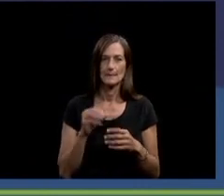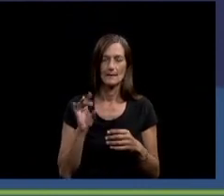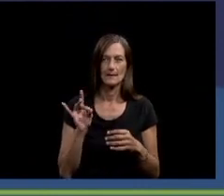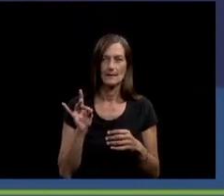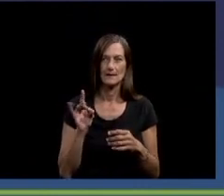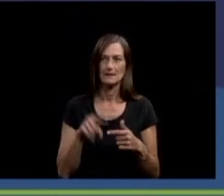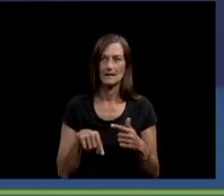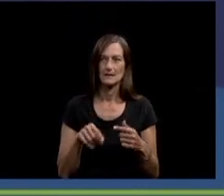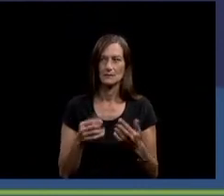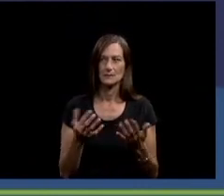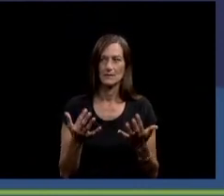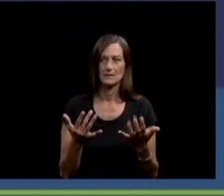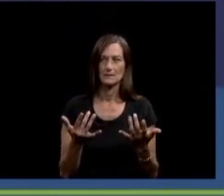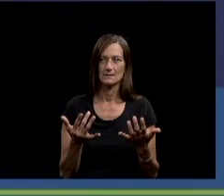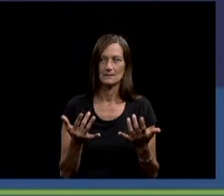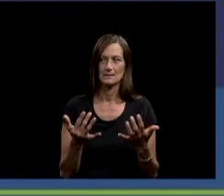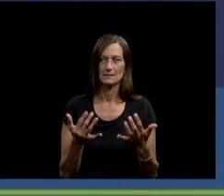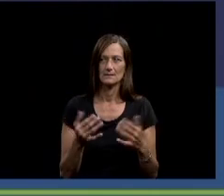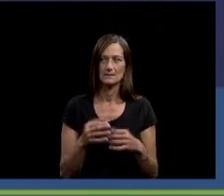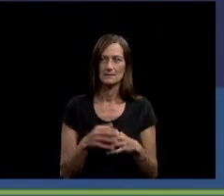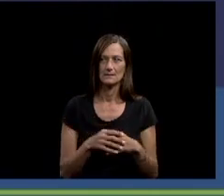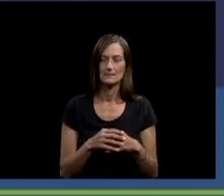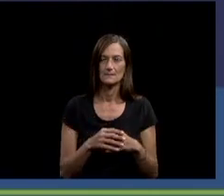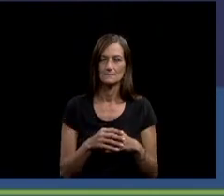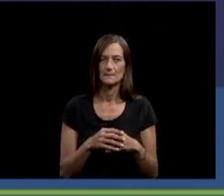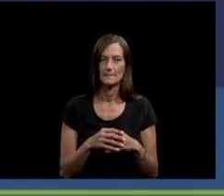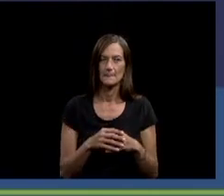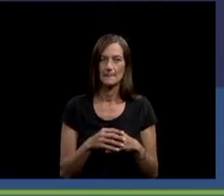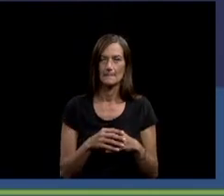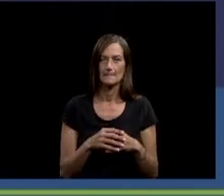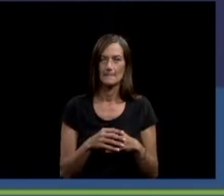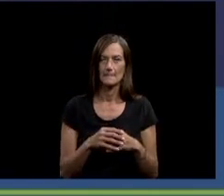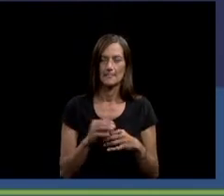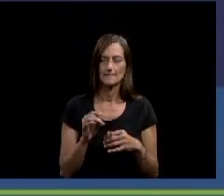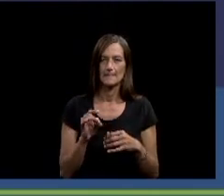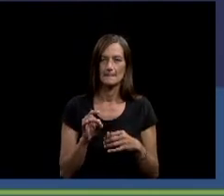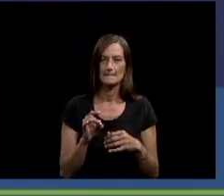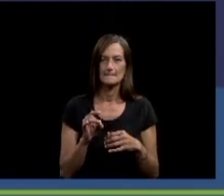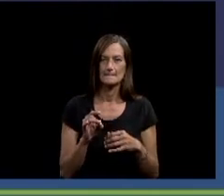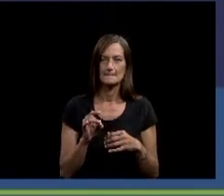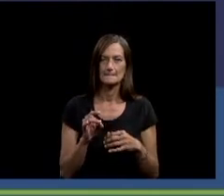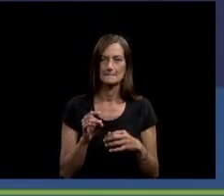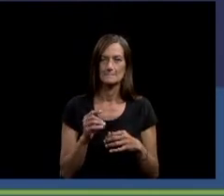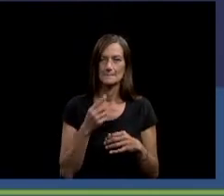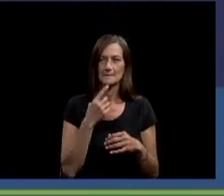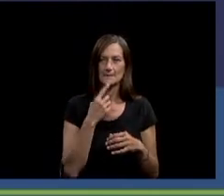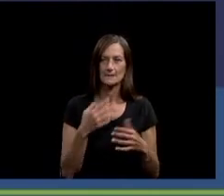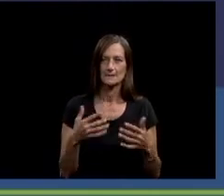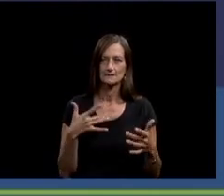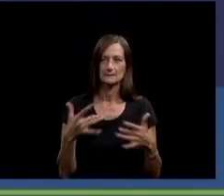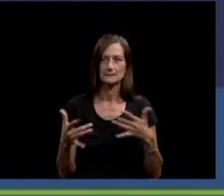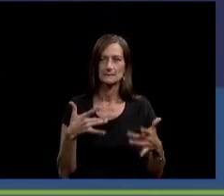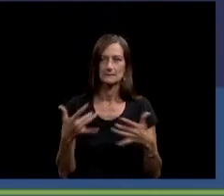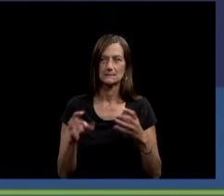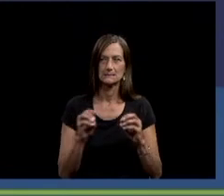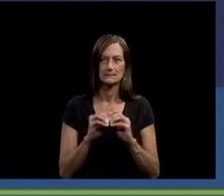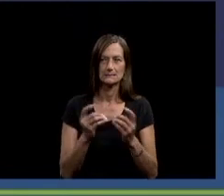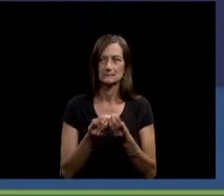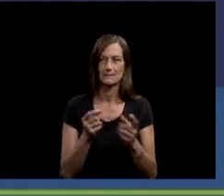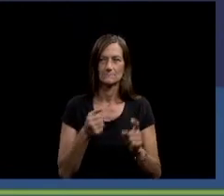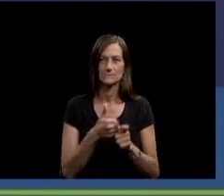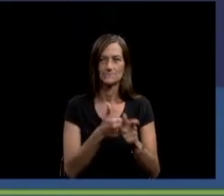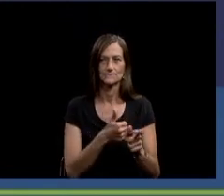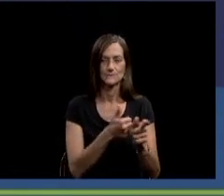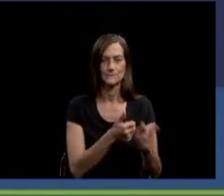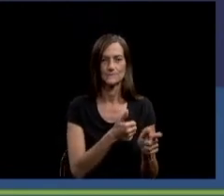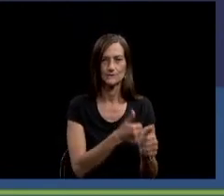was frankly, you know, a little anxious that our department wasn't following each one of those. And that was followed by, you know,